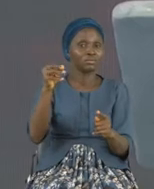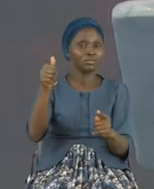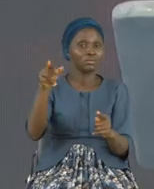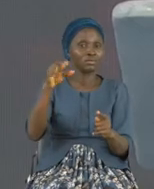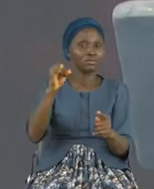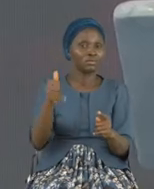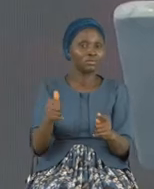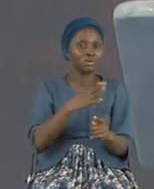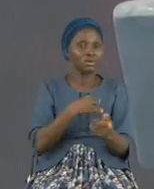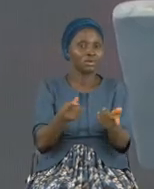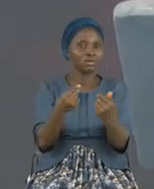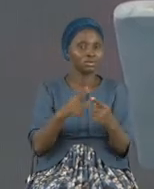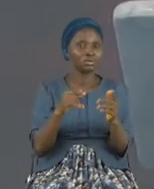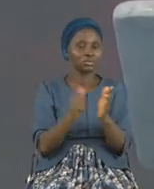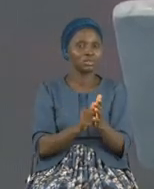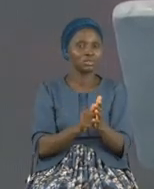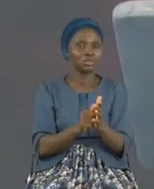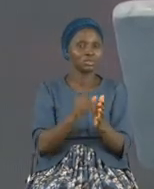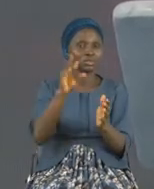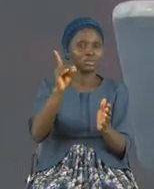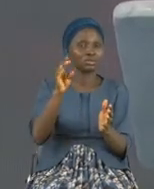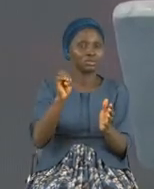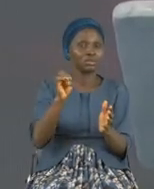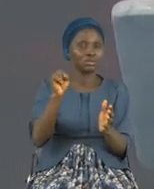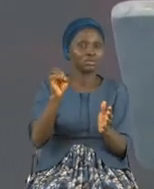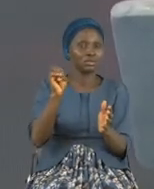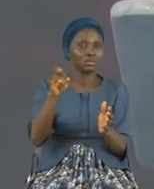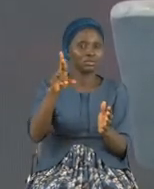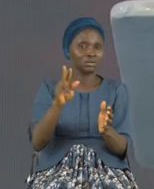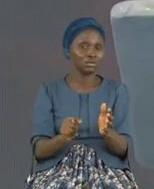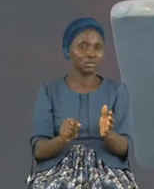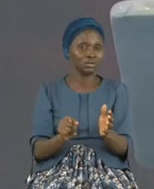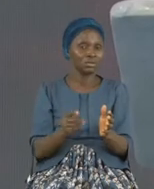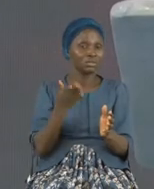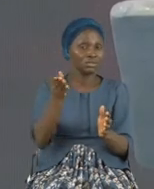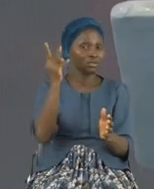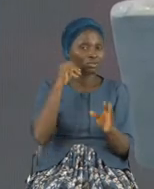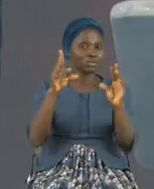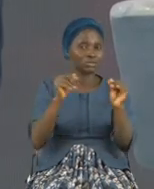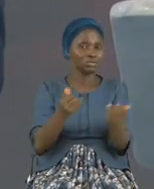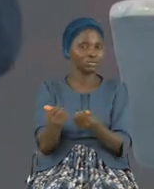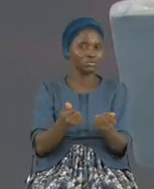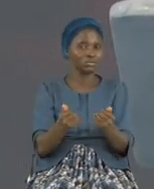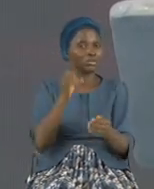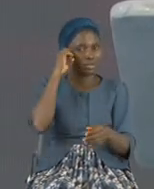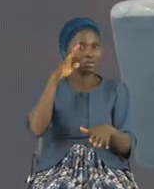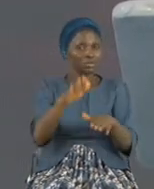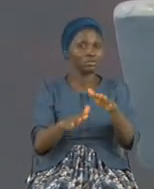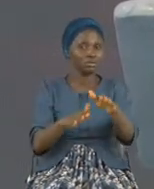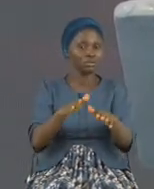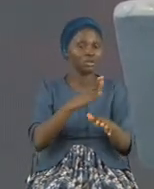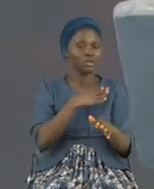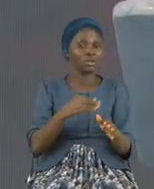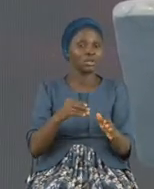in Gaza, there was no chariot, there was no transportation, he walked. And then the